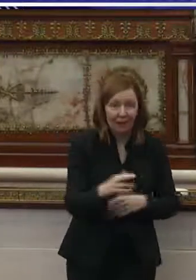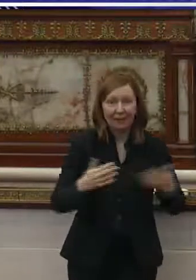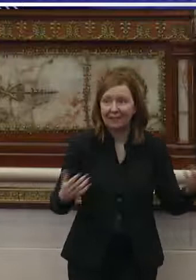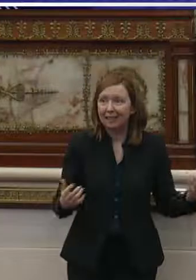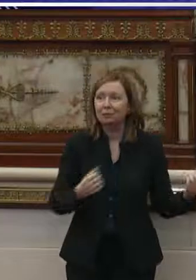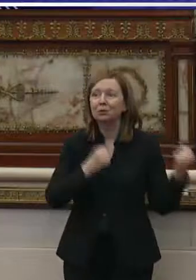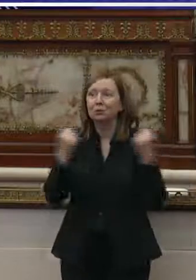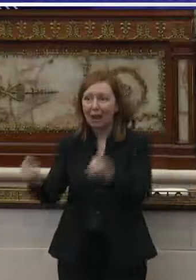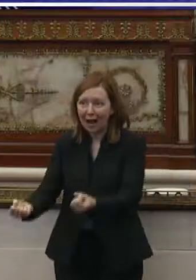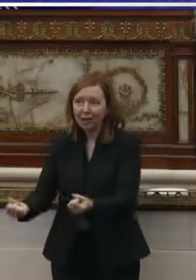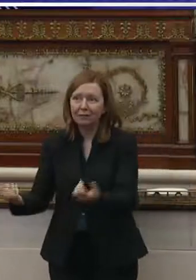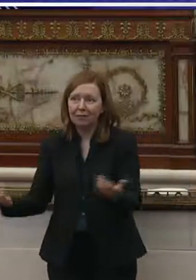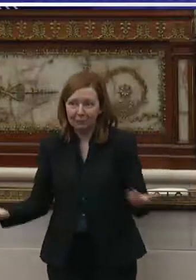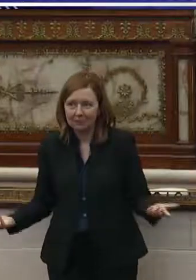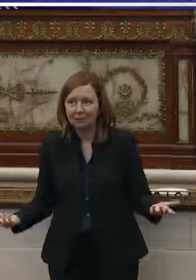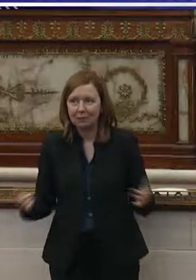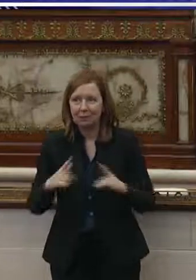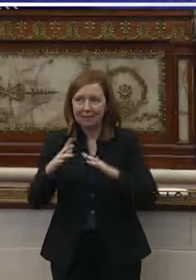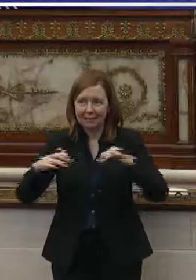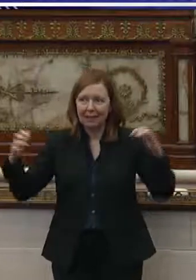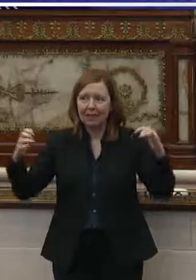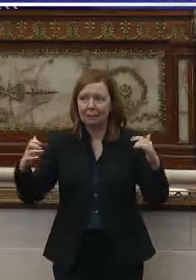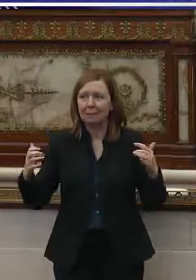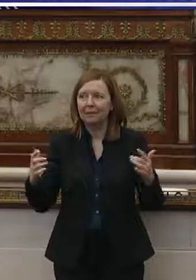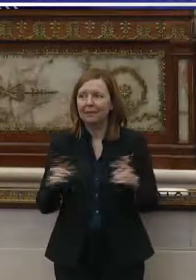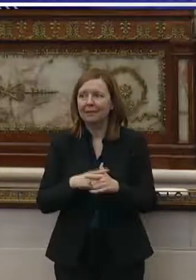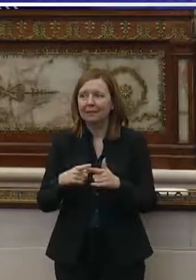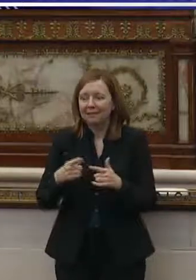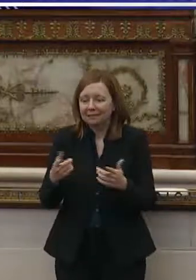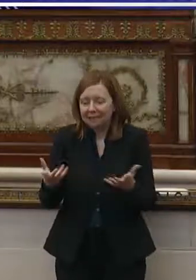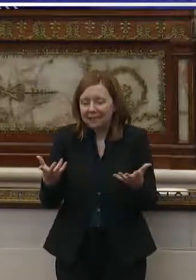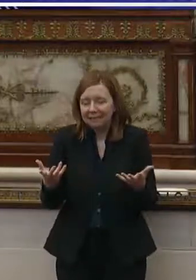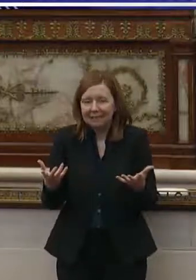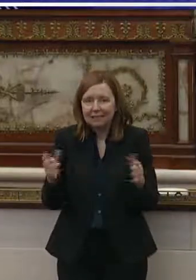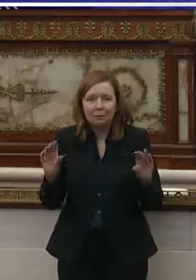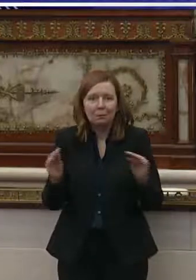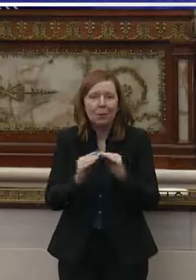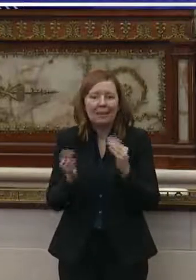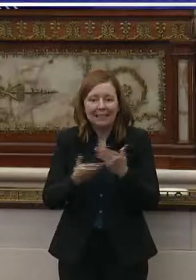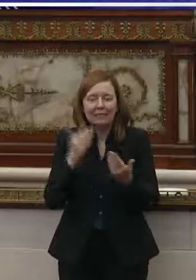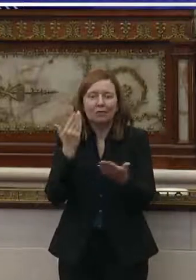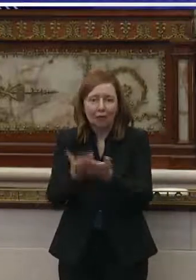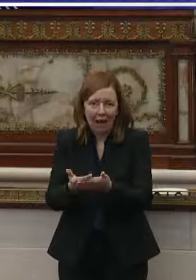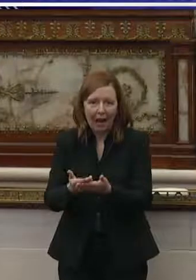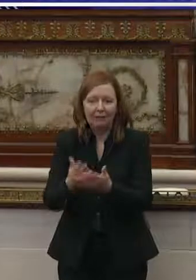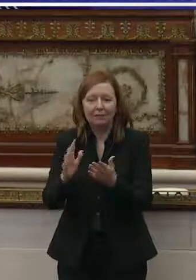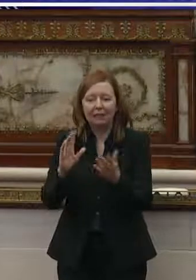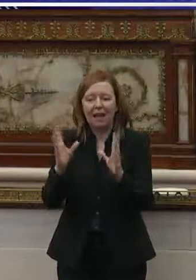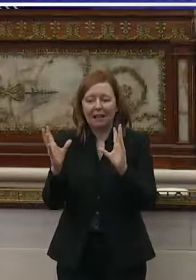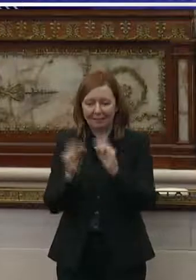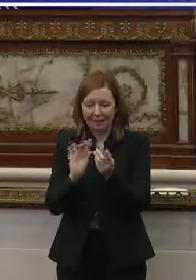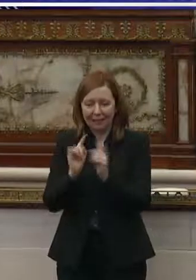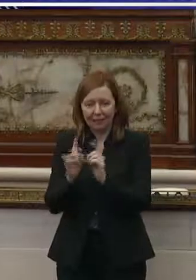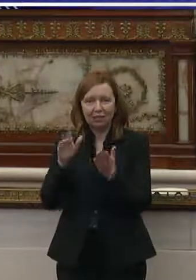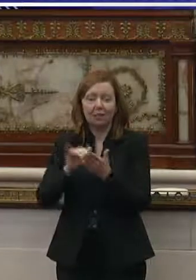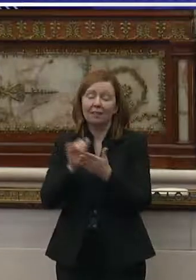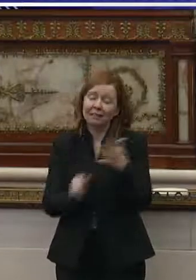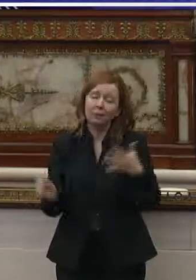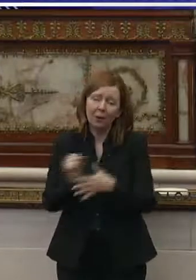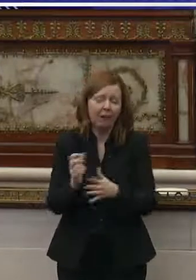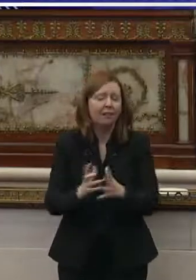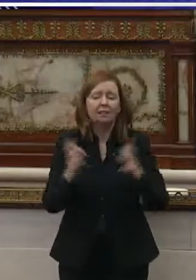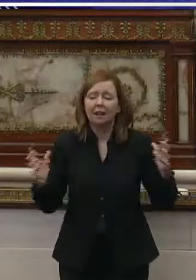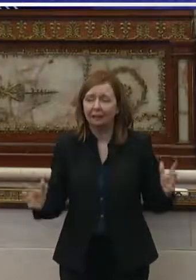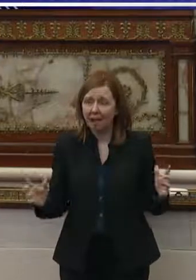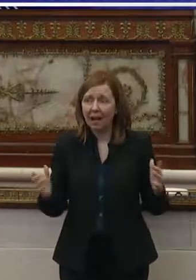drive there to the stadium complex, but they can more easily get to the convention center, we want to make sure that that's a priority. So there's a whole